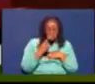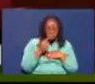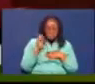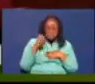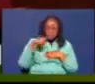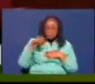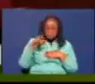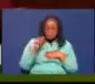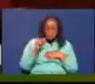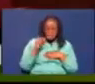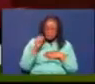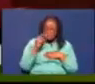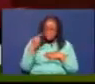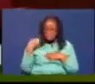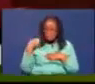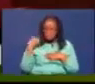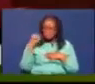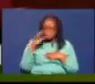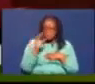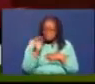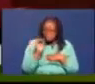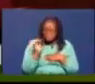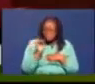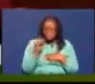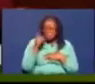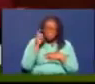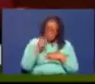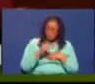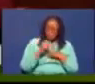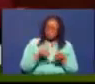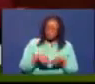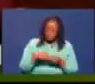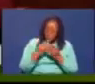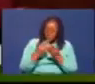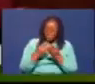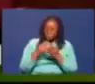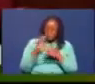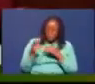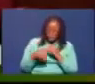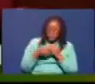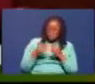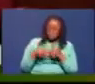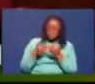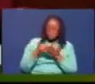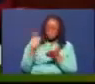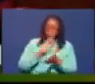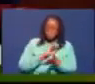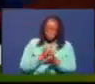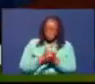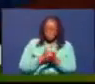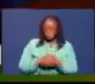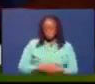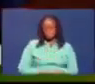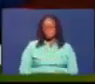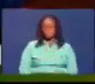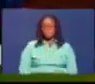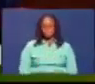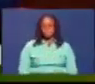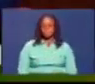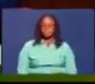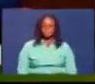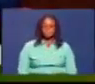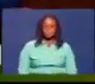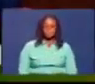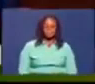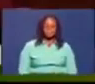mandate. But Mr. Speaker, let me also comment lastly on the issue of the presidential veto powers. The buck